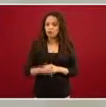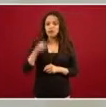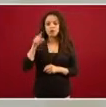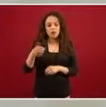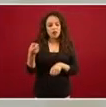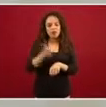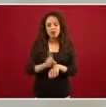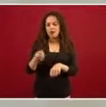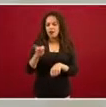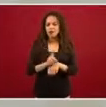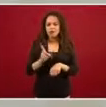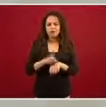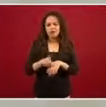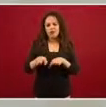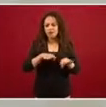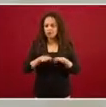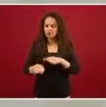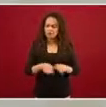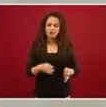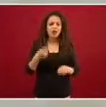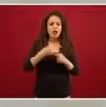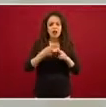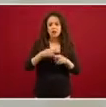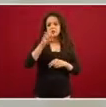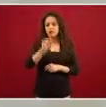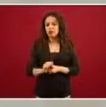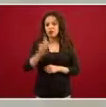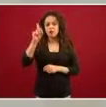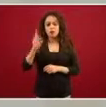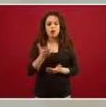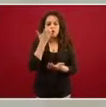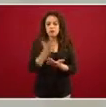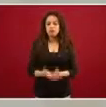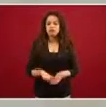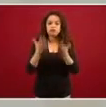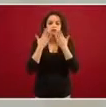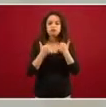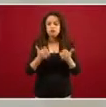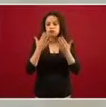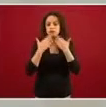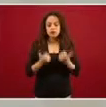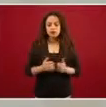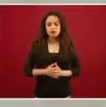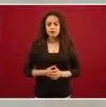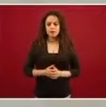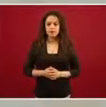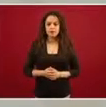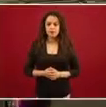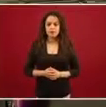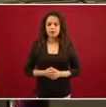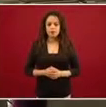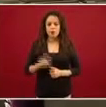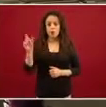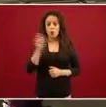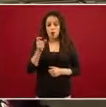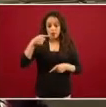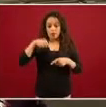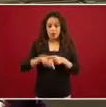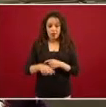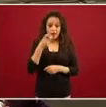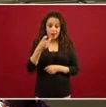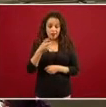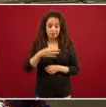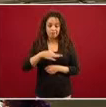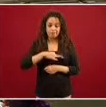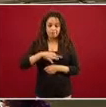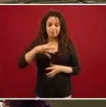etc. They are actively working every day, including weekends. They haven't had any days off, any vacations since